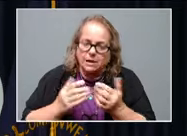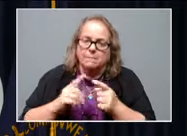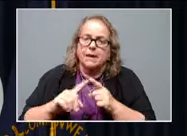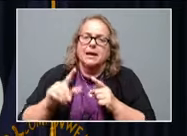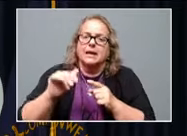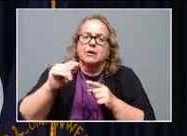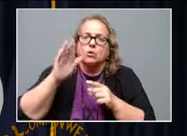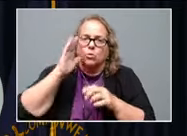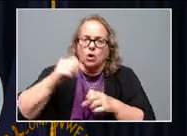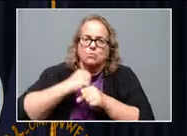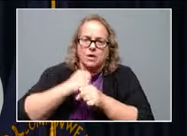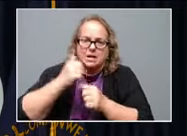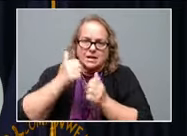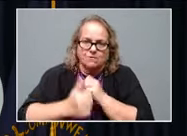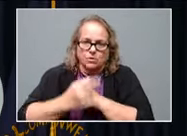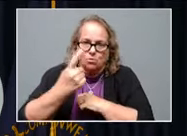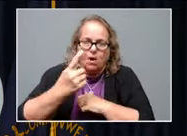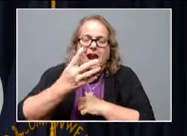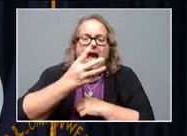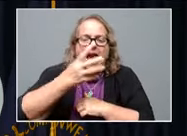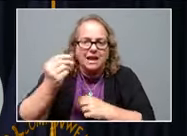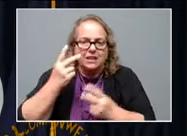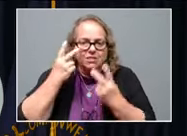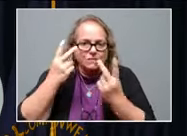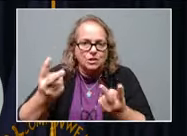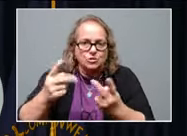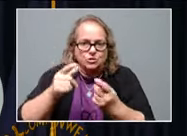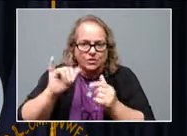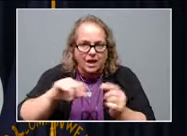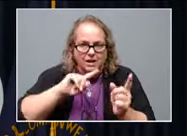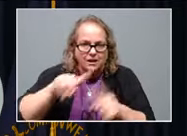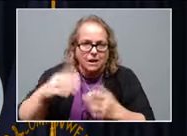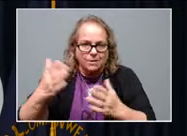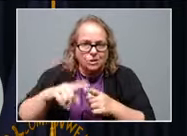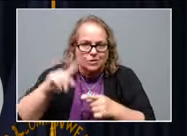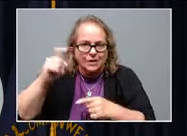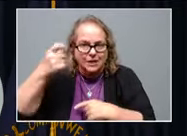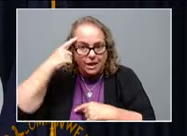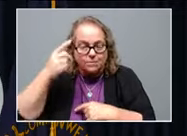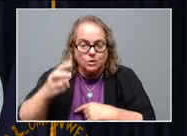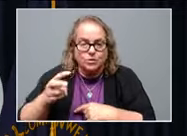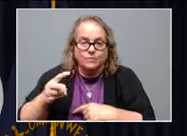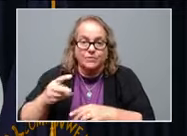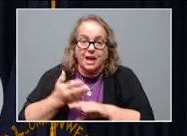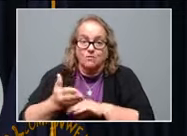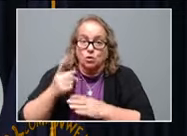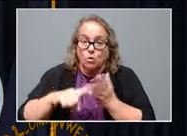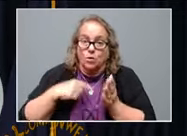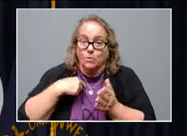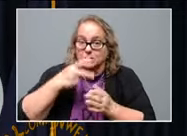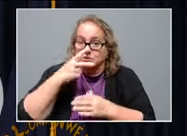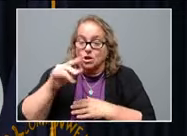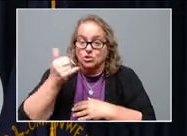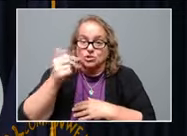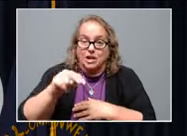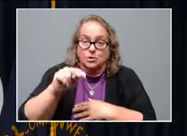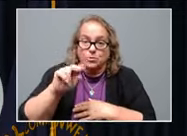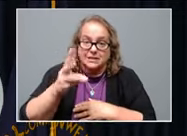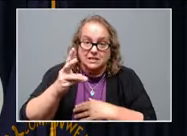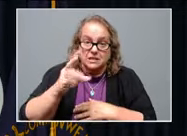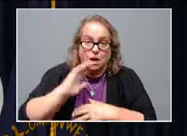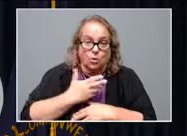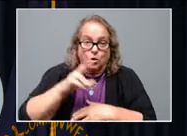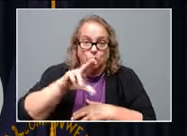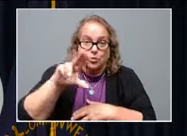everyone, including the visitors that come here to the Capitol. After what we saw on January 6th at our U.S. Capitol, we've got to